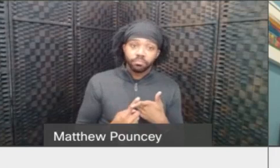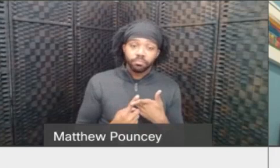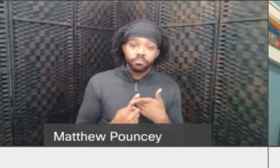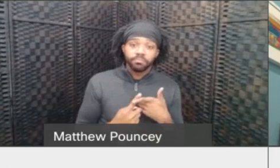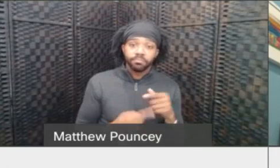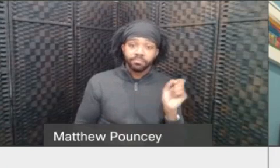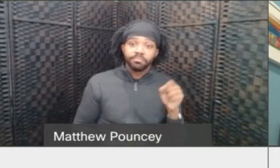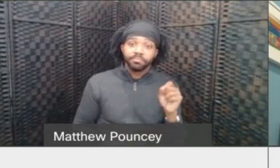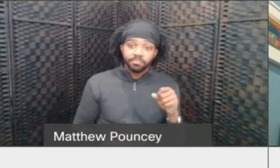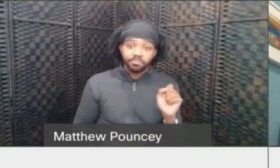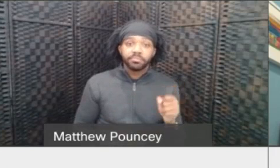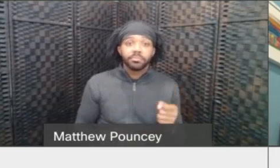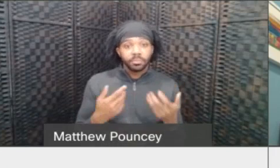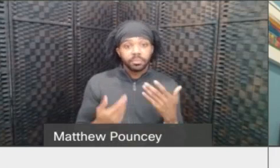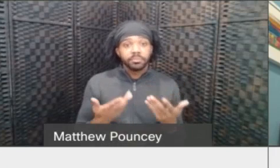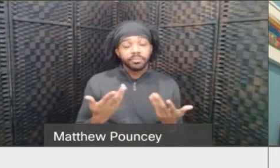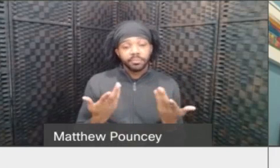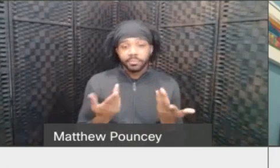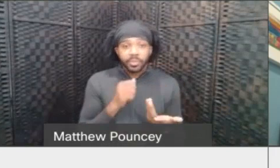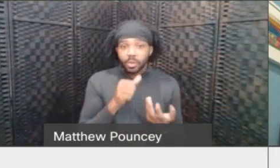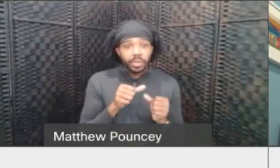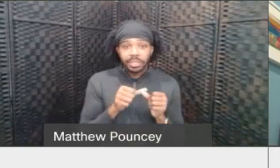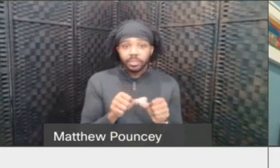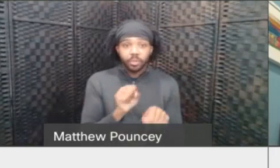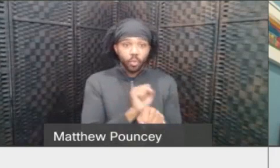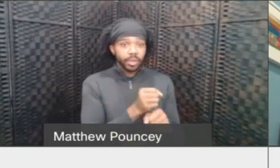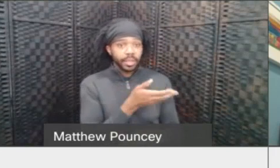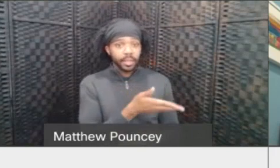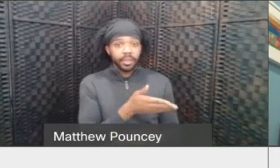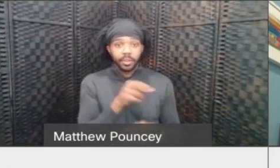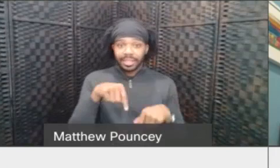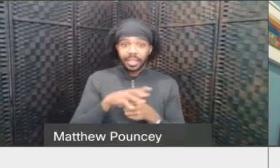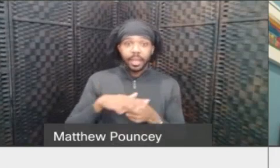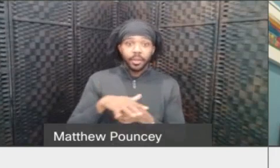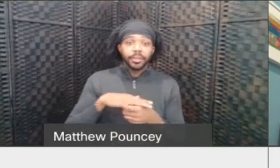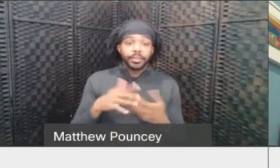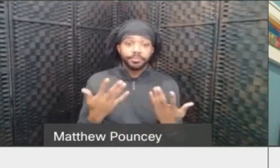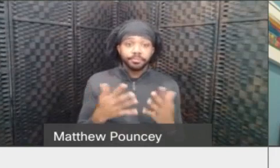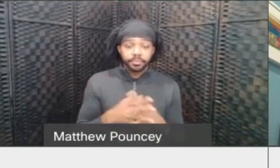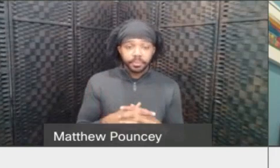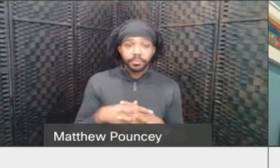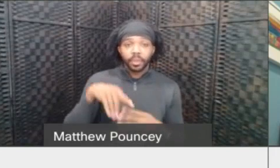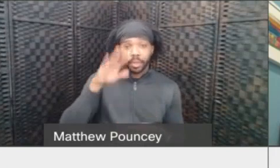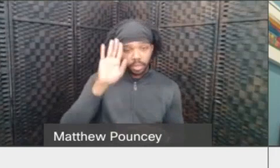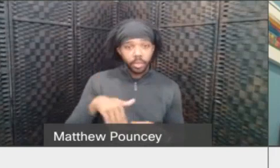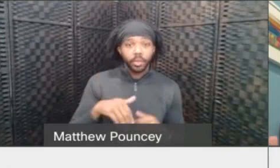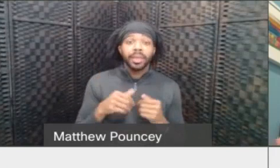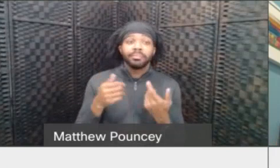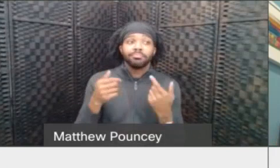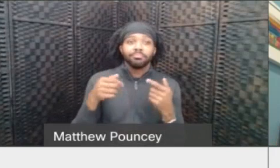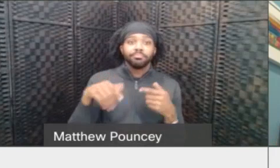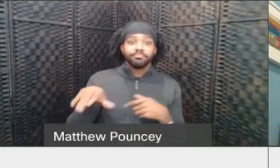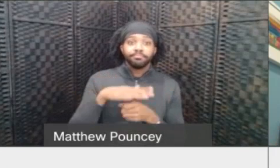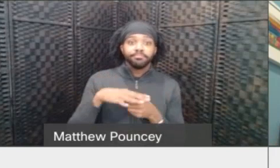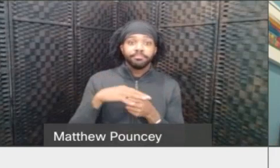yes, they could no longer continue in employment in this area. And I know that within the district